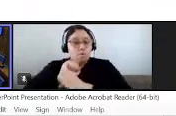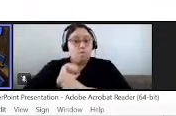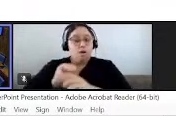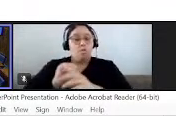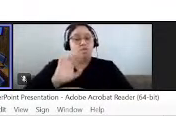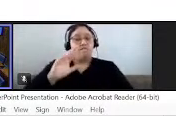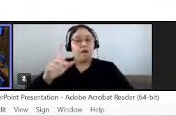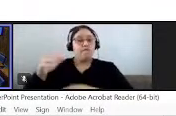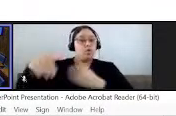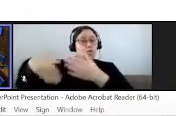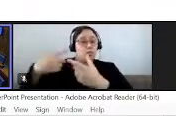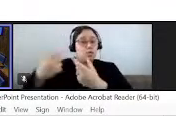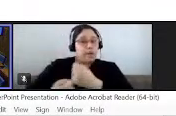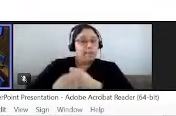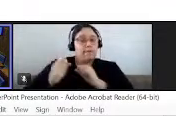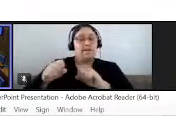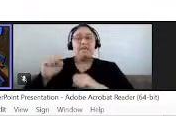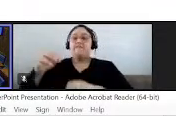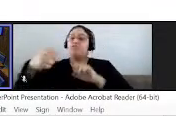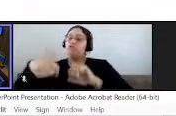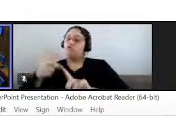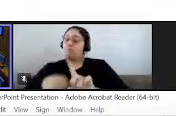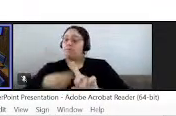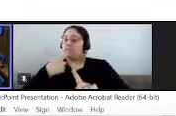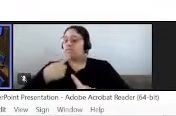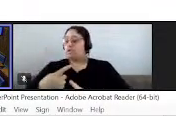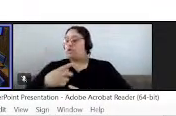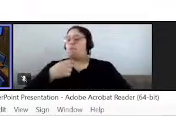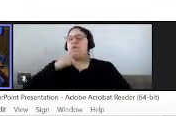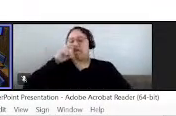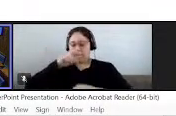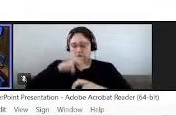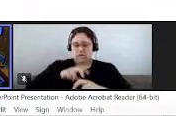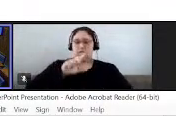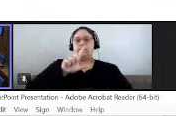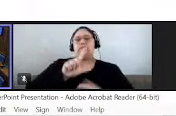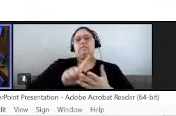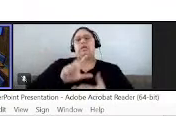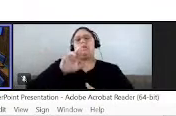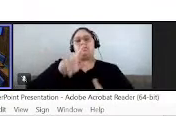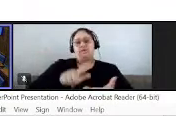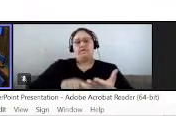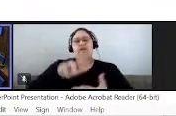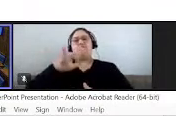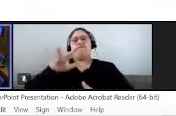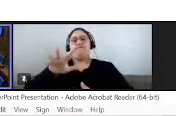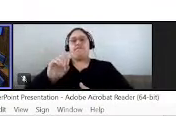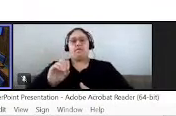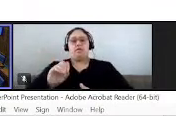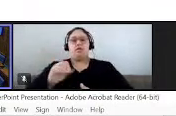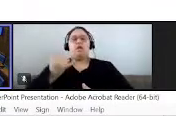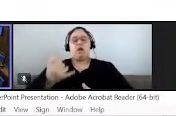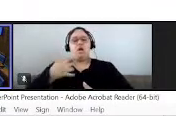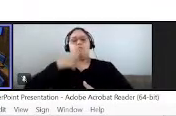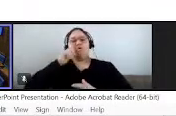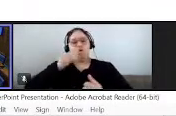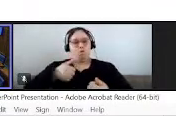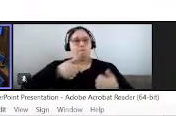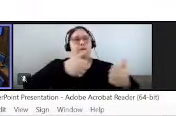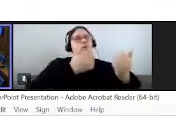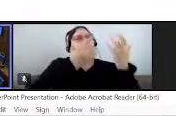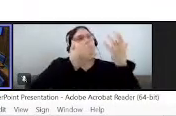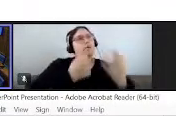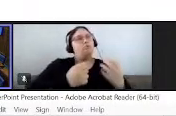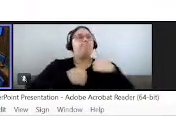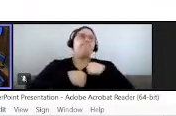to happen? If the chairperson then tells me I'm actually needing R7.50, okay, then I would go back to my budget